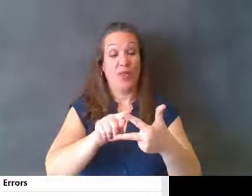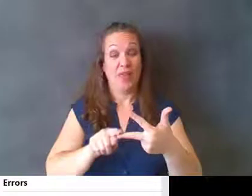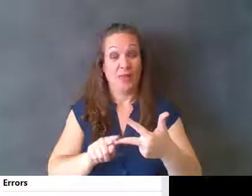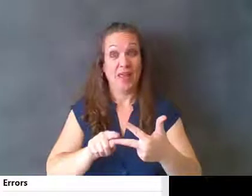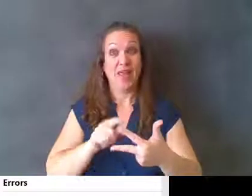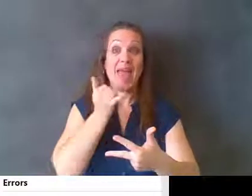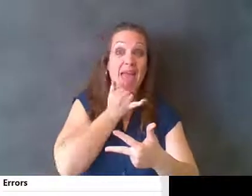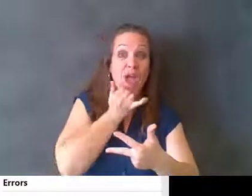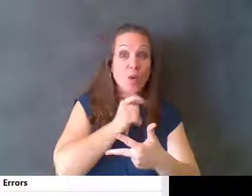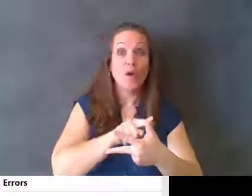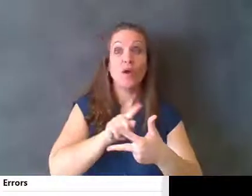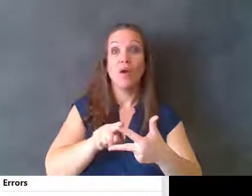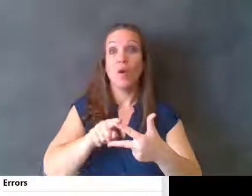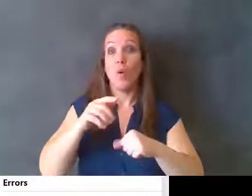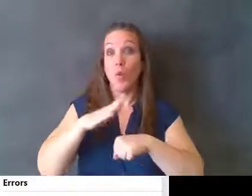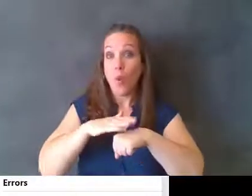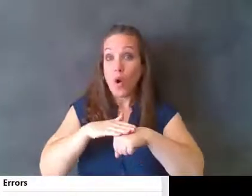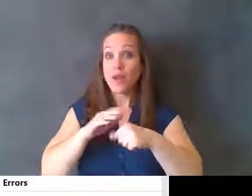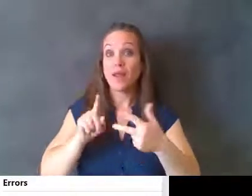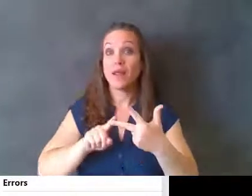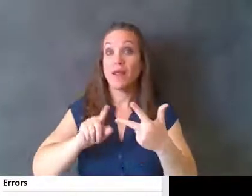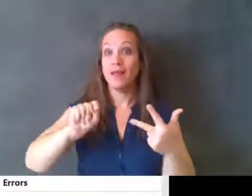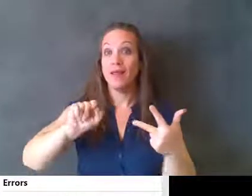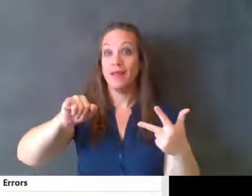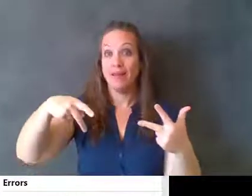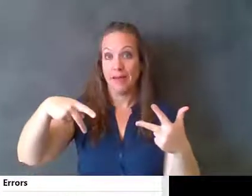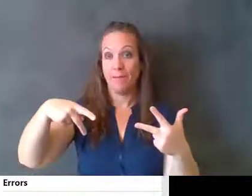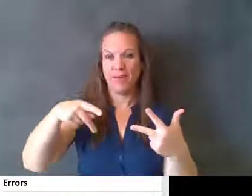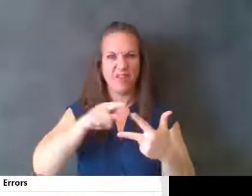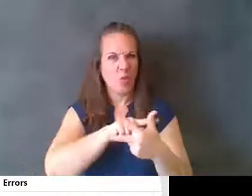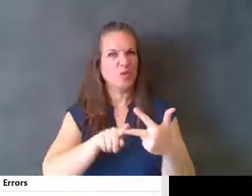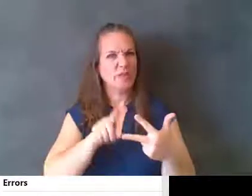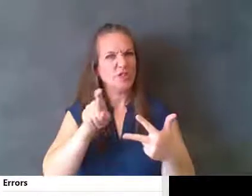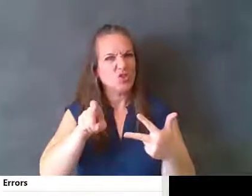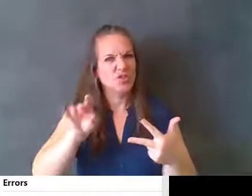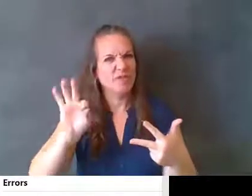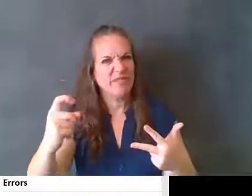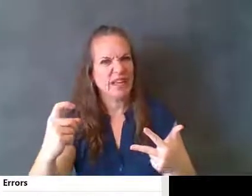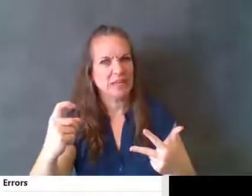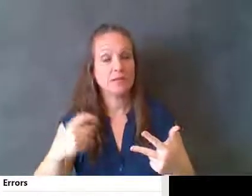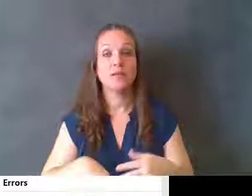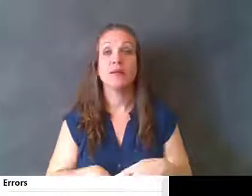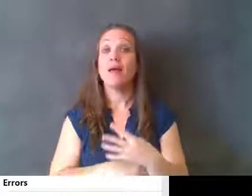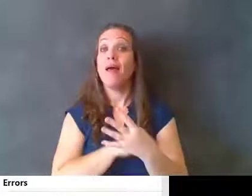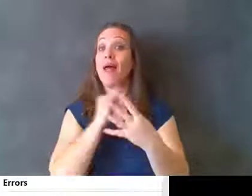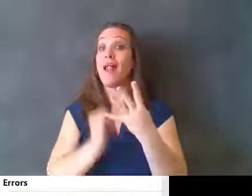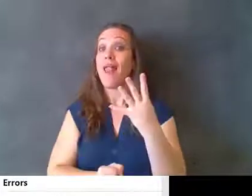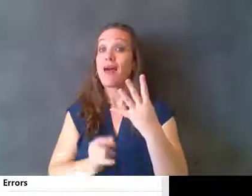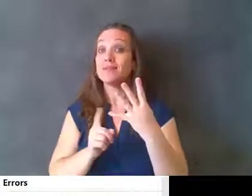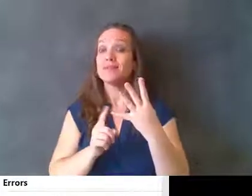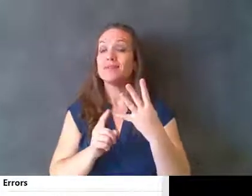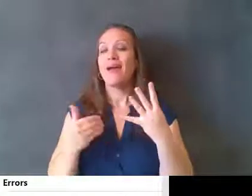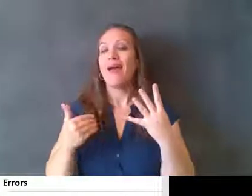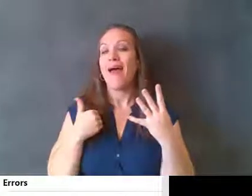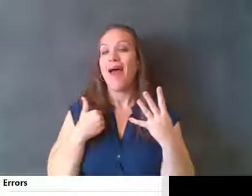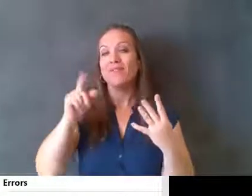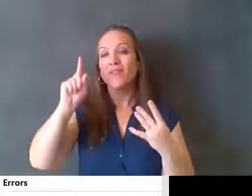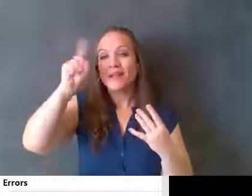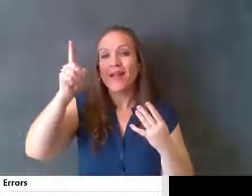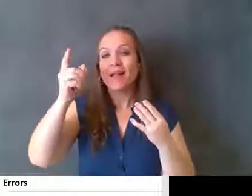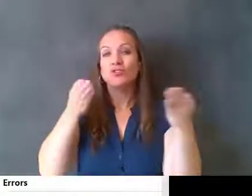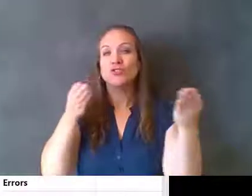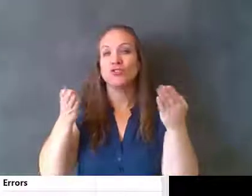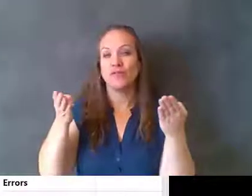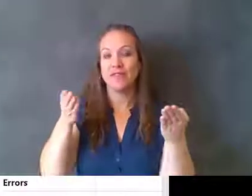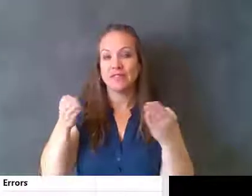them. And then if you're on 365, you may also see intelligent services. And intelligent